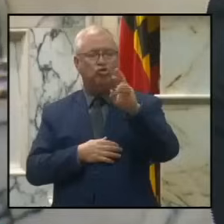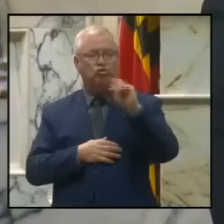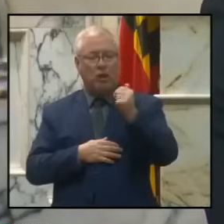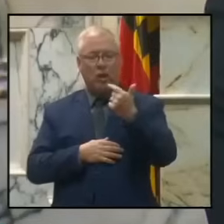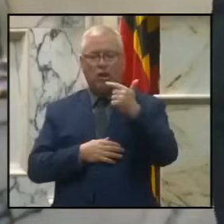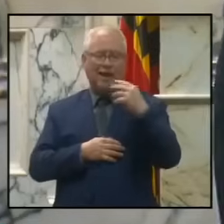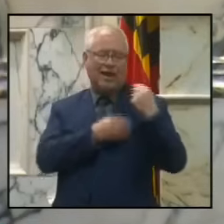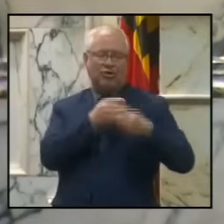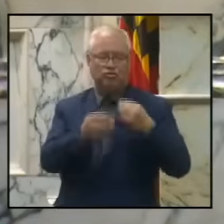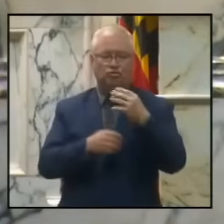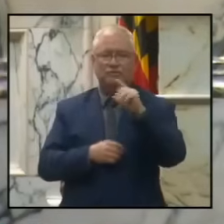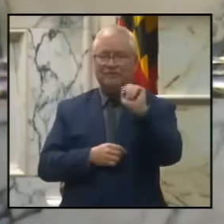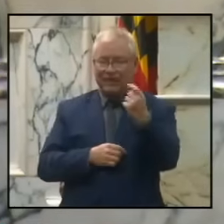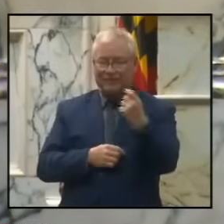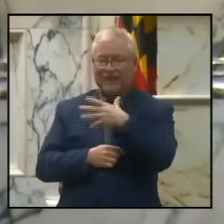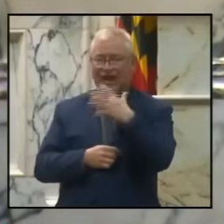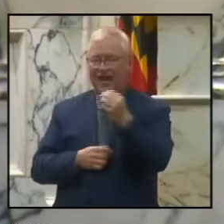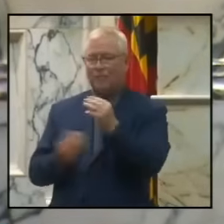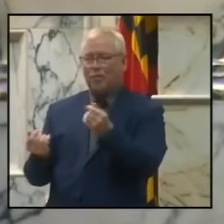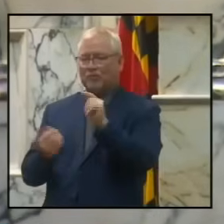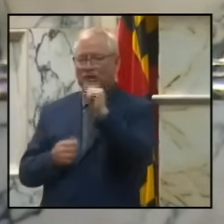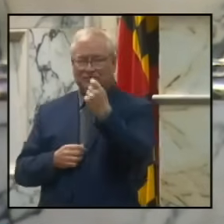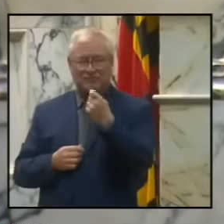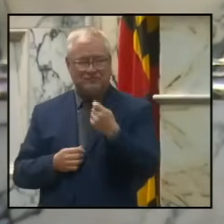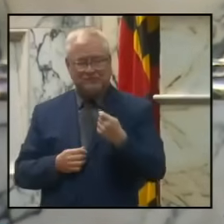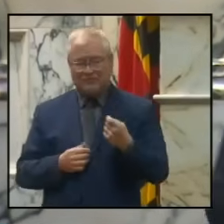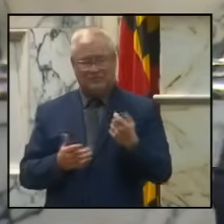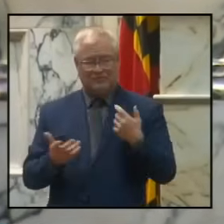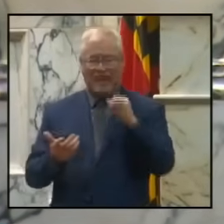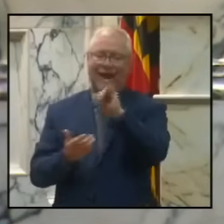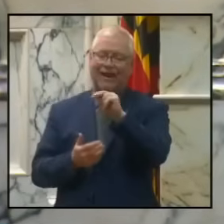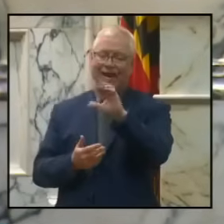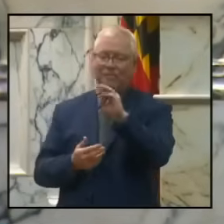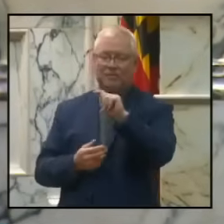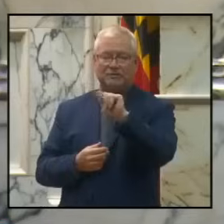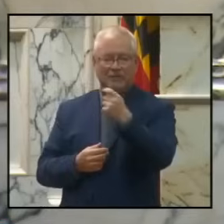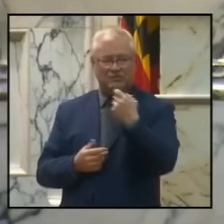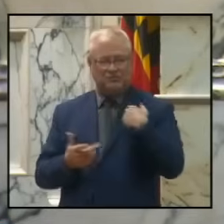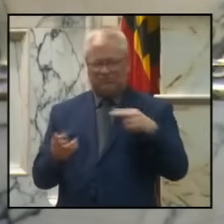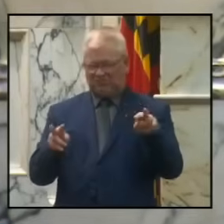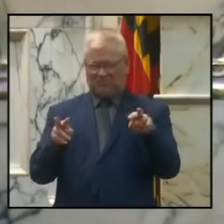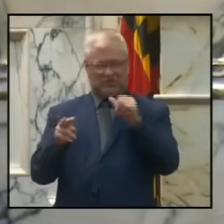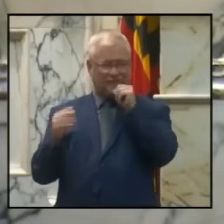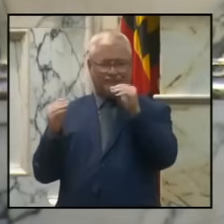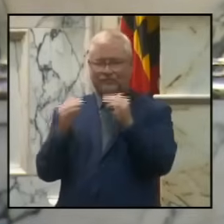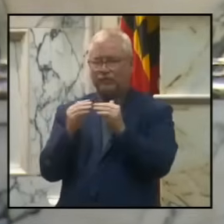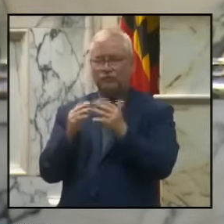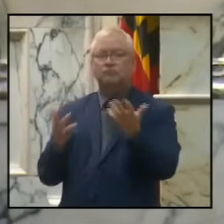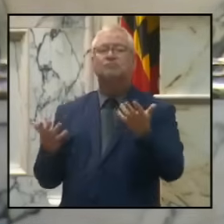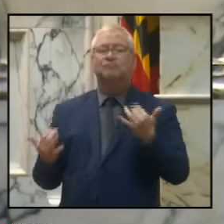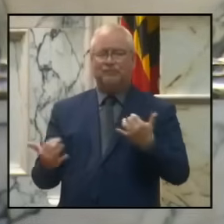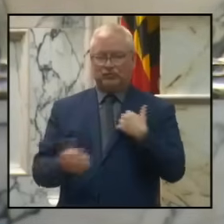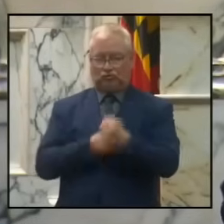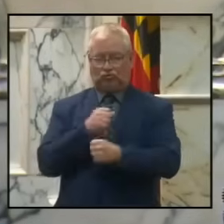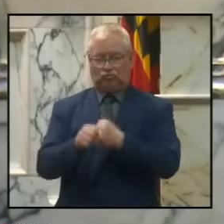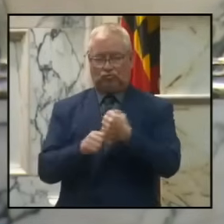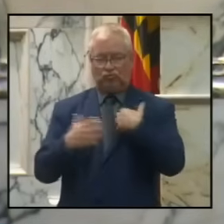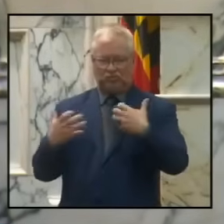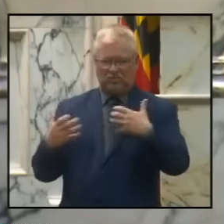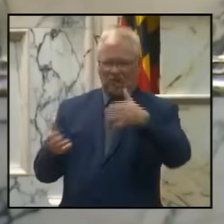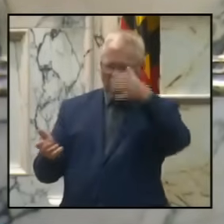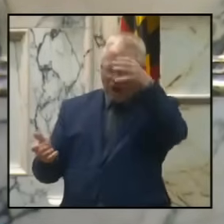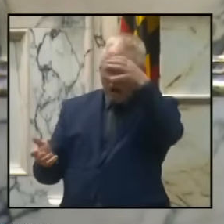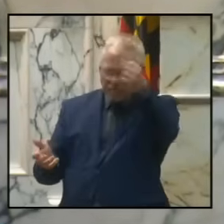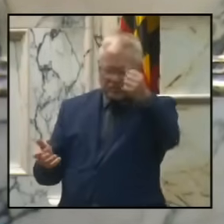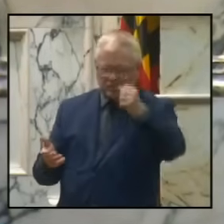have right now and says it makes sense. So this year, we have put forward a common sense package for tax